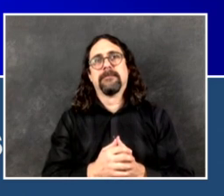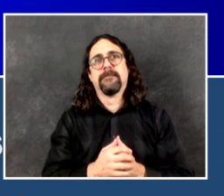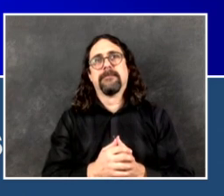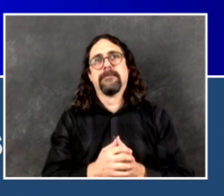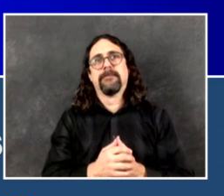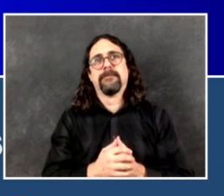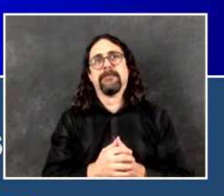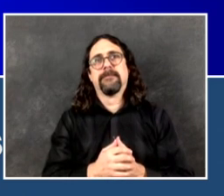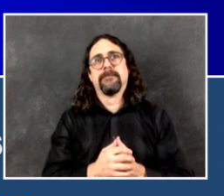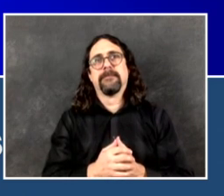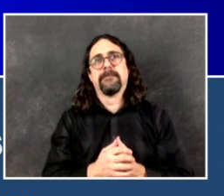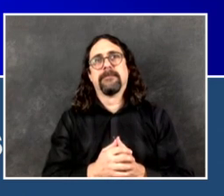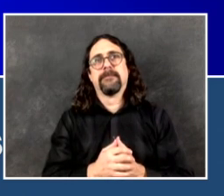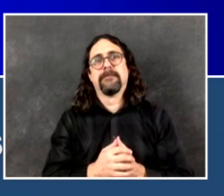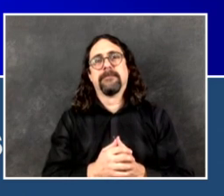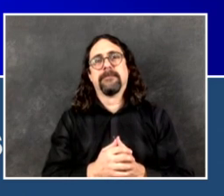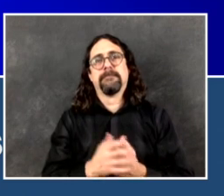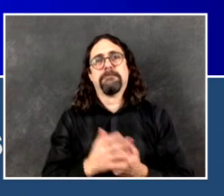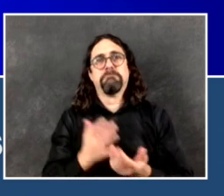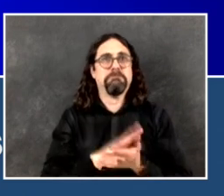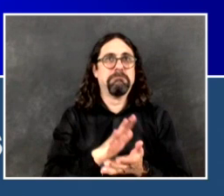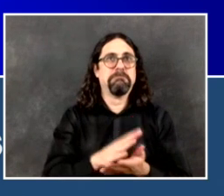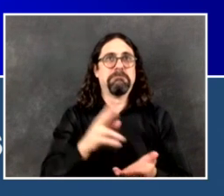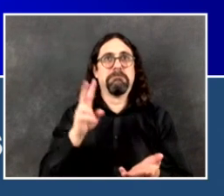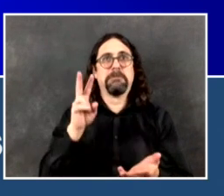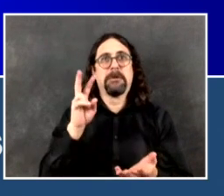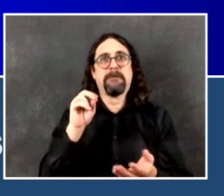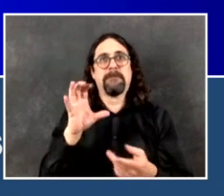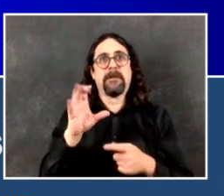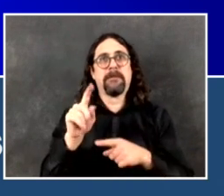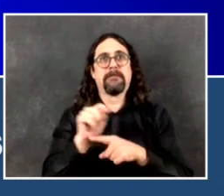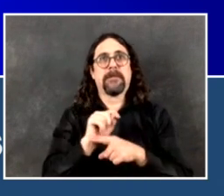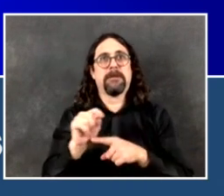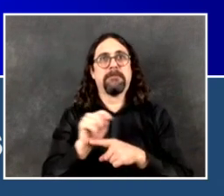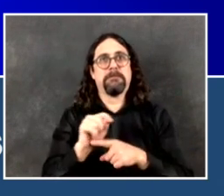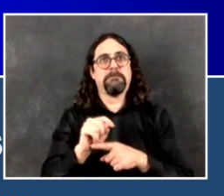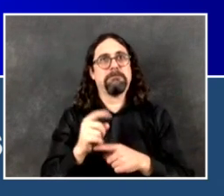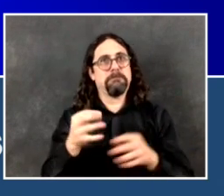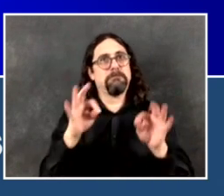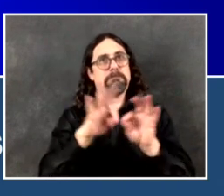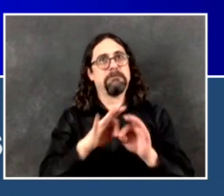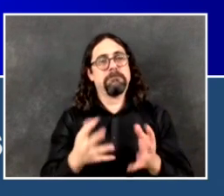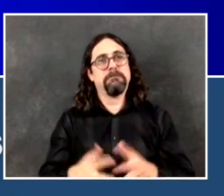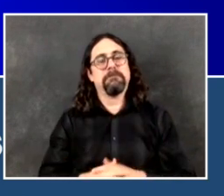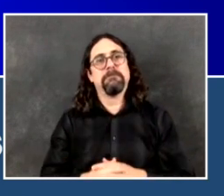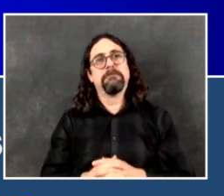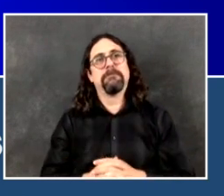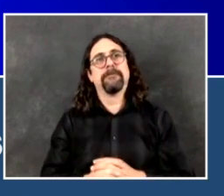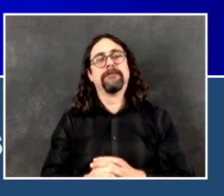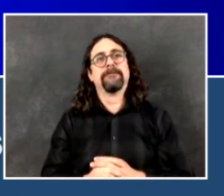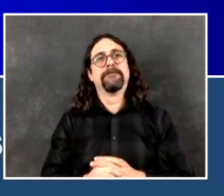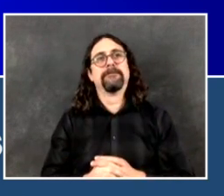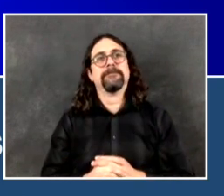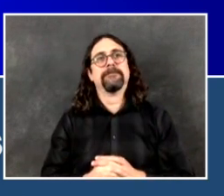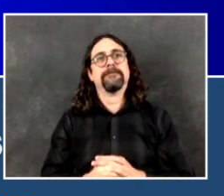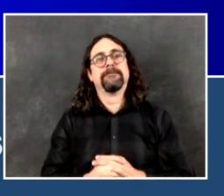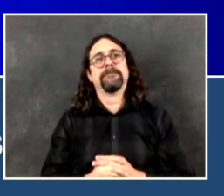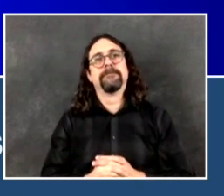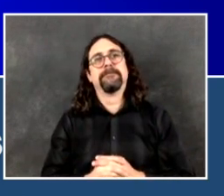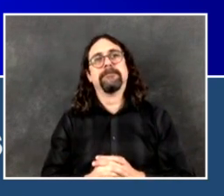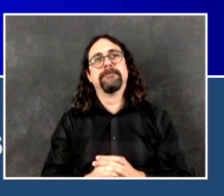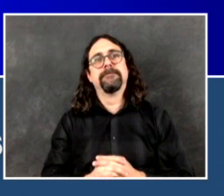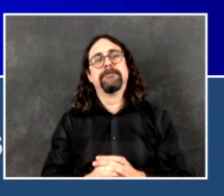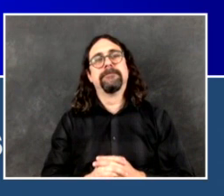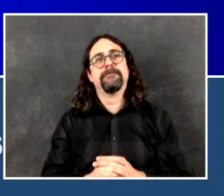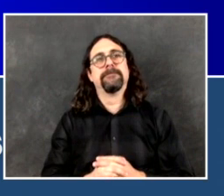them will be at the table to help us think through this restart. So we're going to start right away. It's going to be very practical and specific about what we